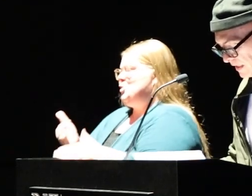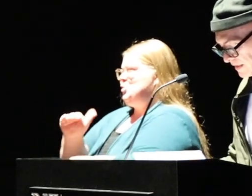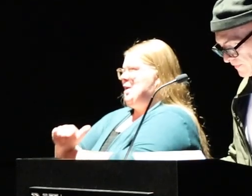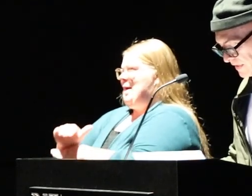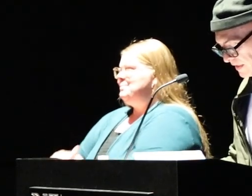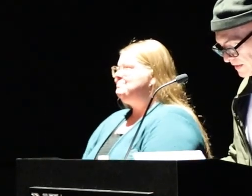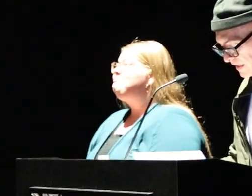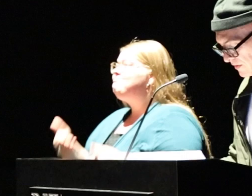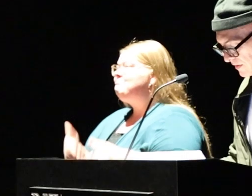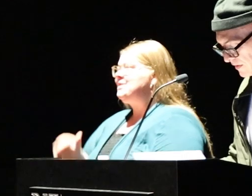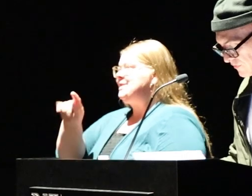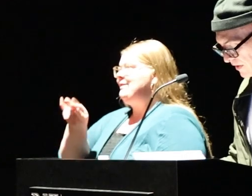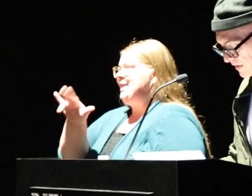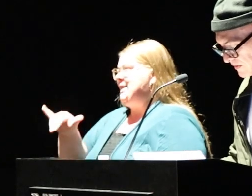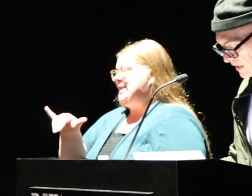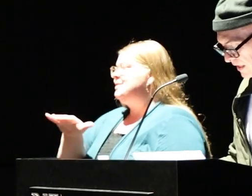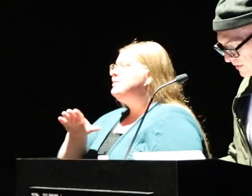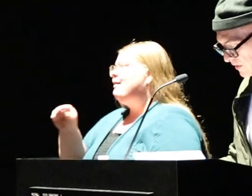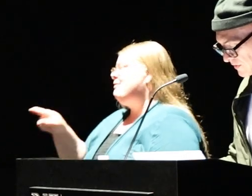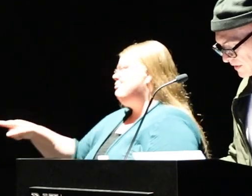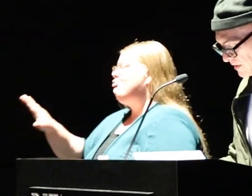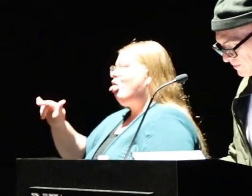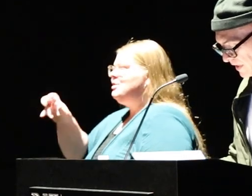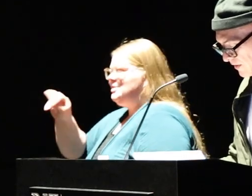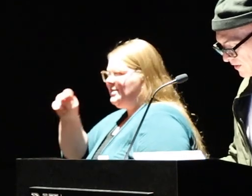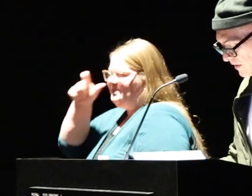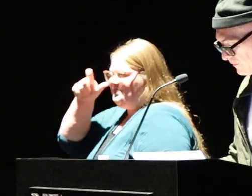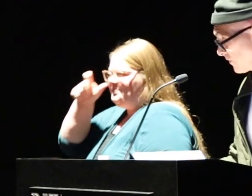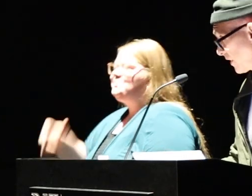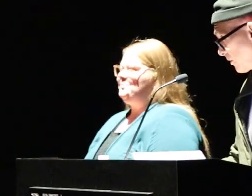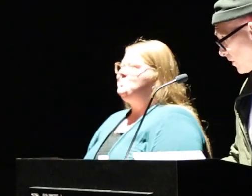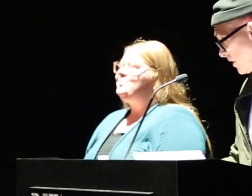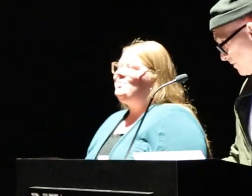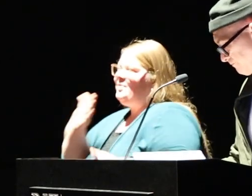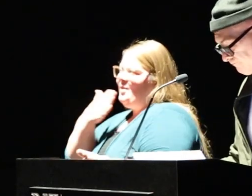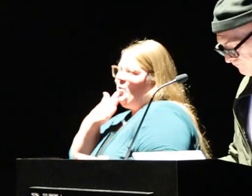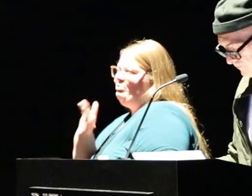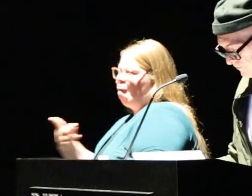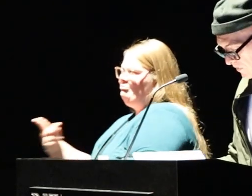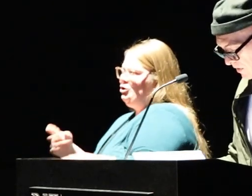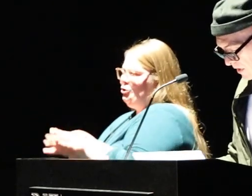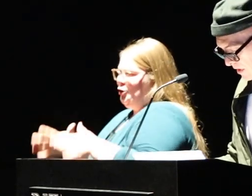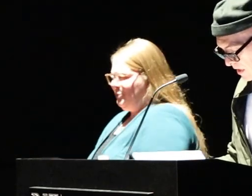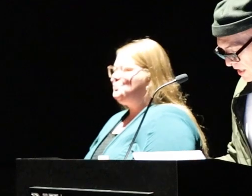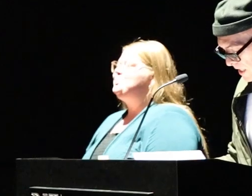evening, Tiffany Taylor Contreras and Carlton Mangonon, for their work.